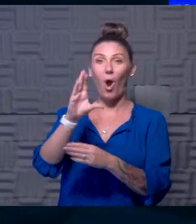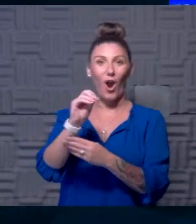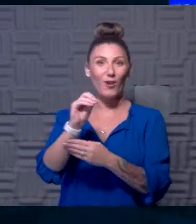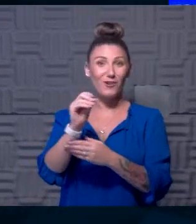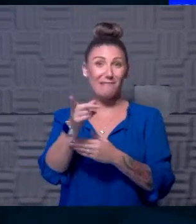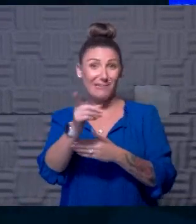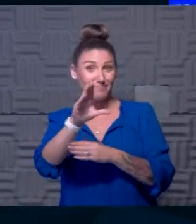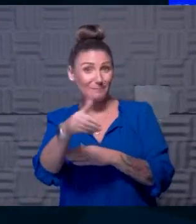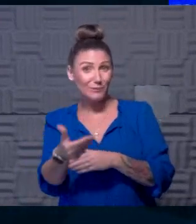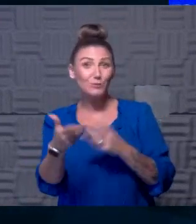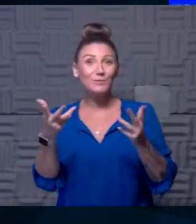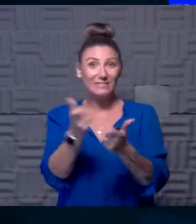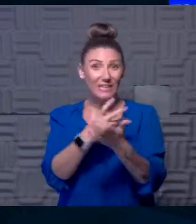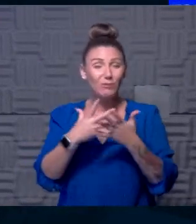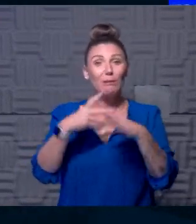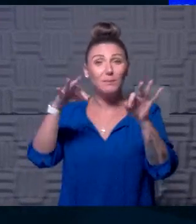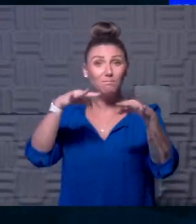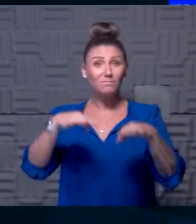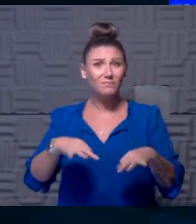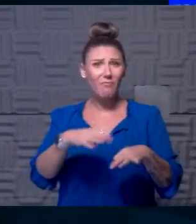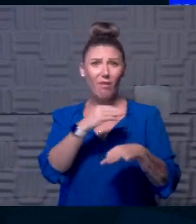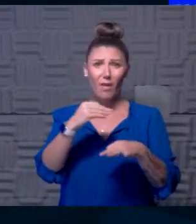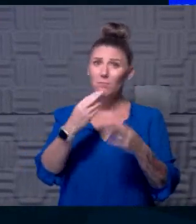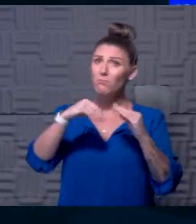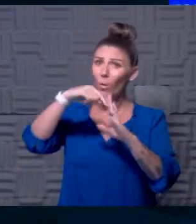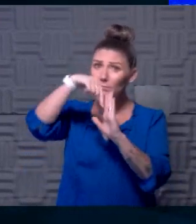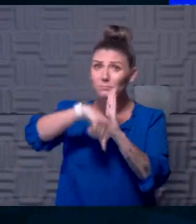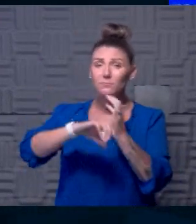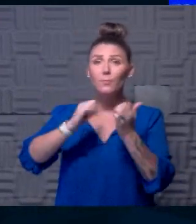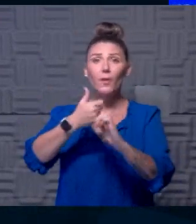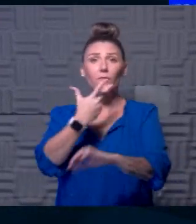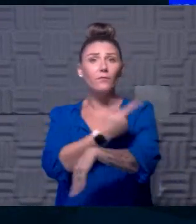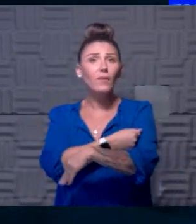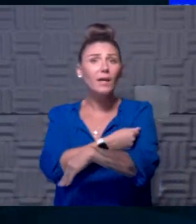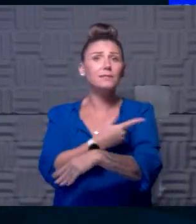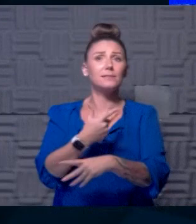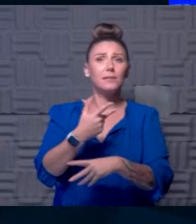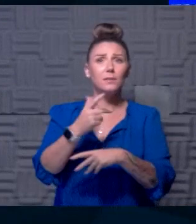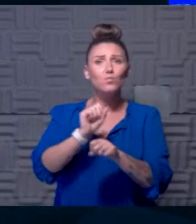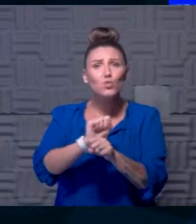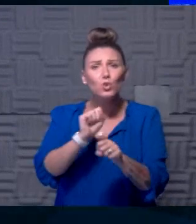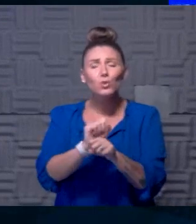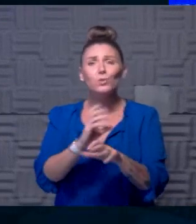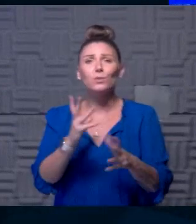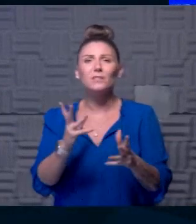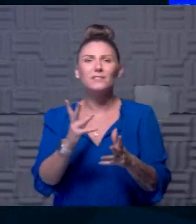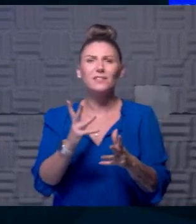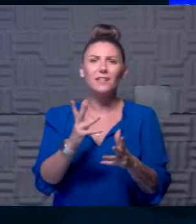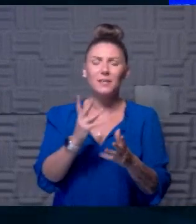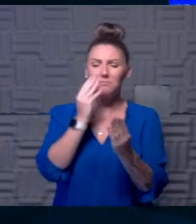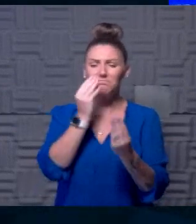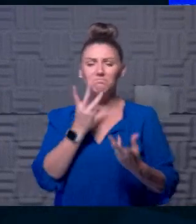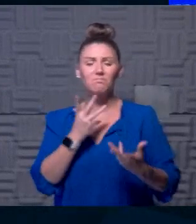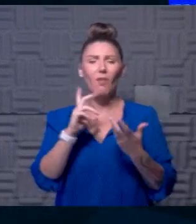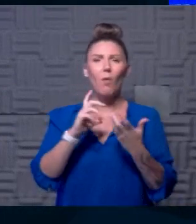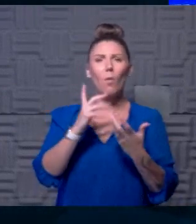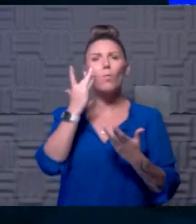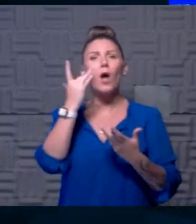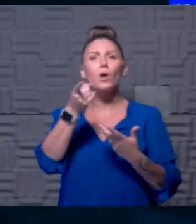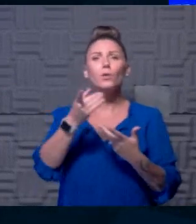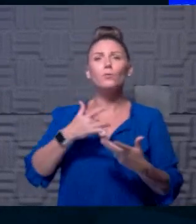there for talking a little bit more about how the vaccine works. And with that, talk to us about why you think it'll be safe.